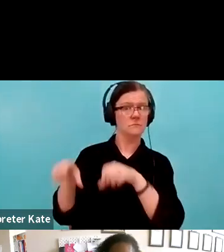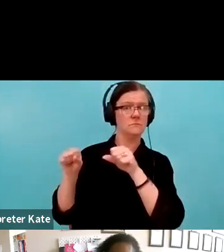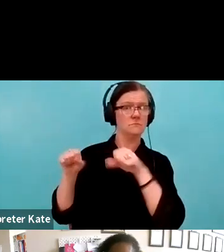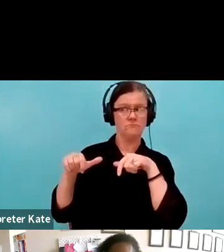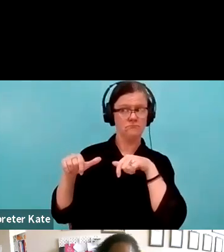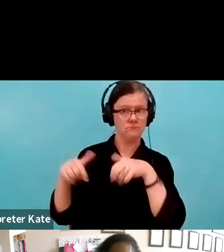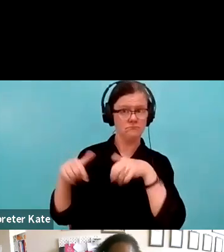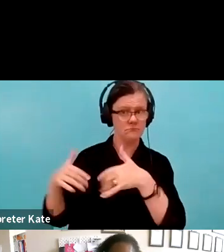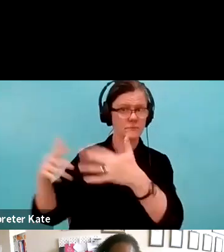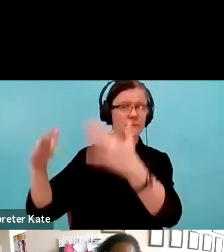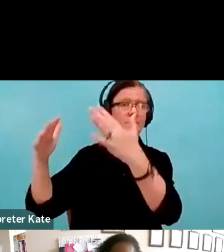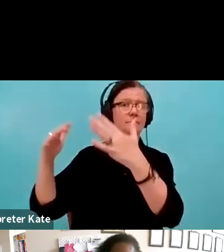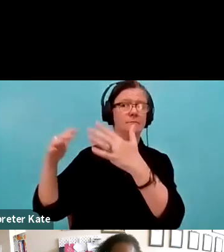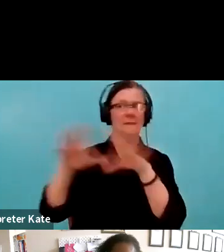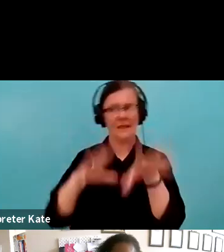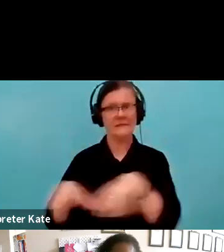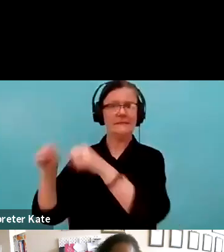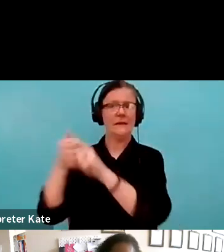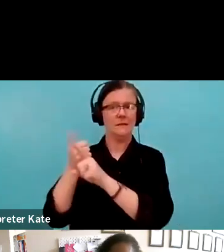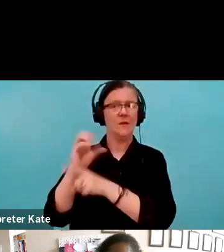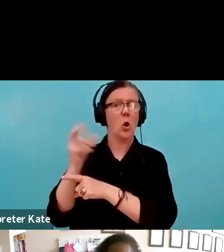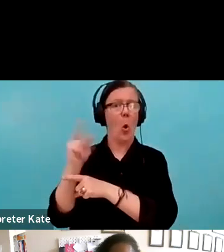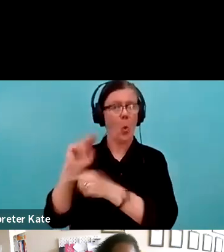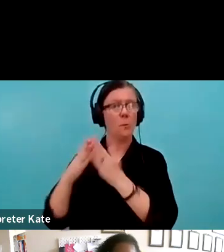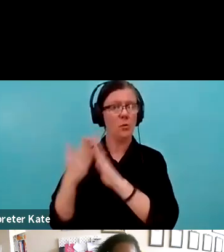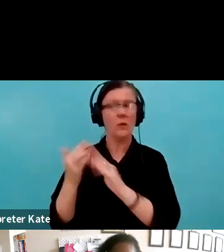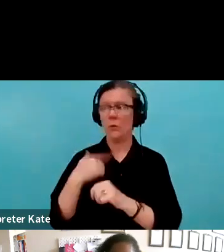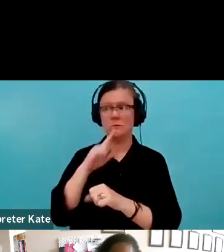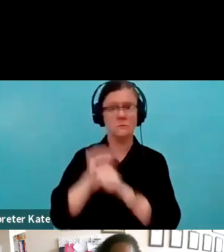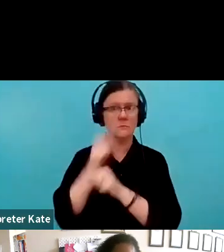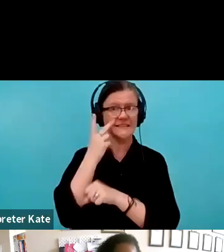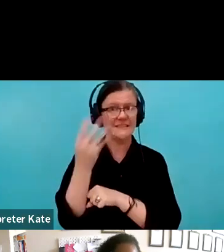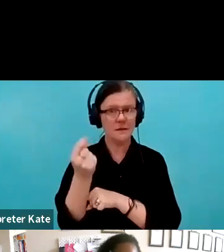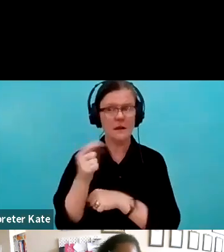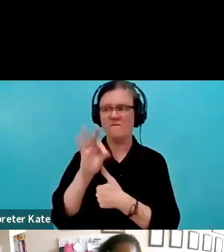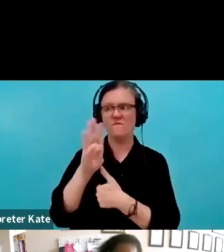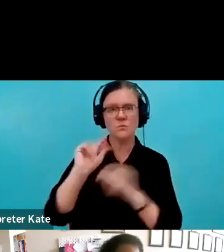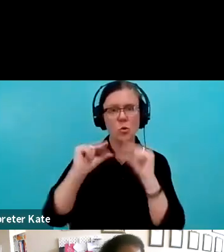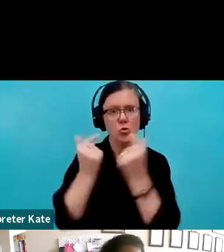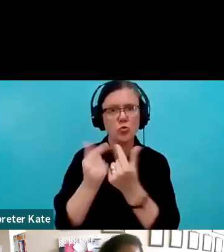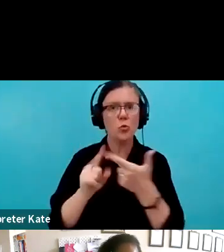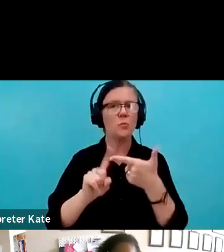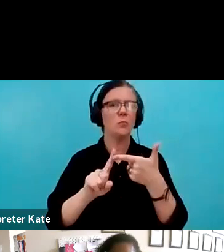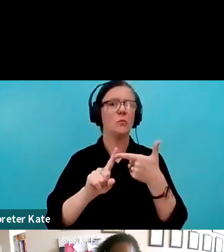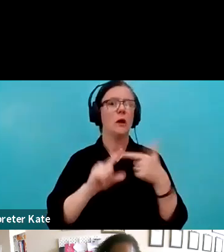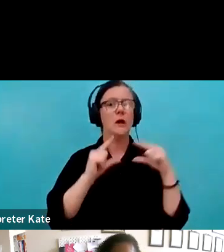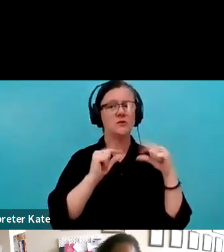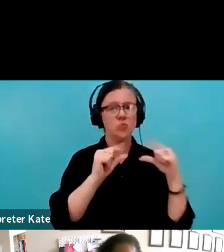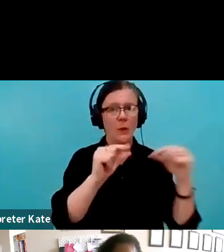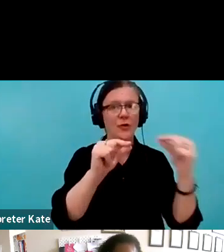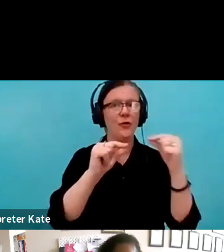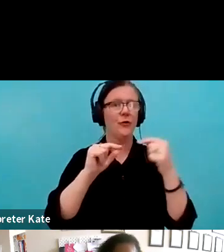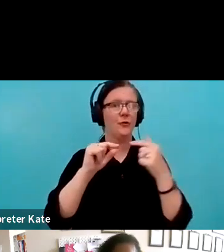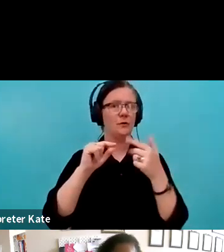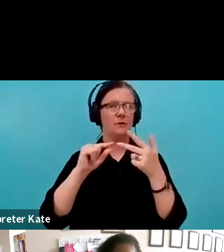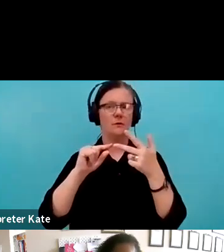create their own spaces and own communities based on this. And that's what we're seeing with, Facebook groups, and even what happens on Twitter, and just so many